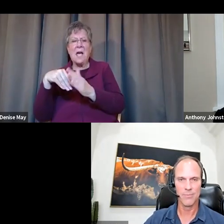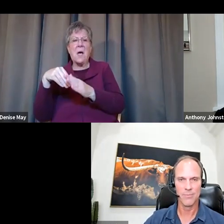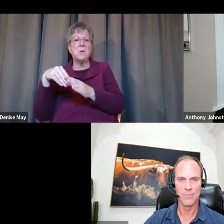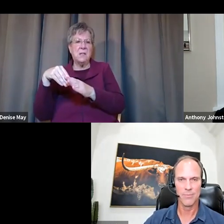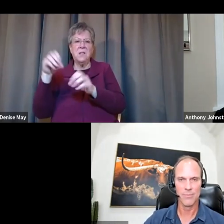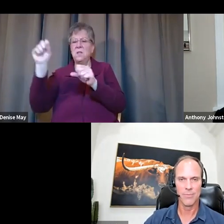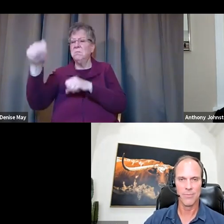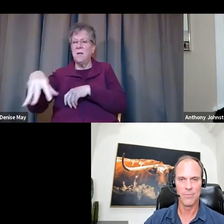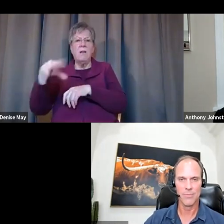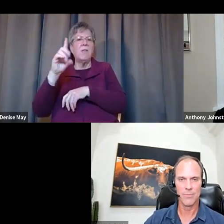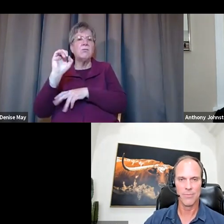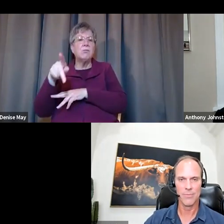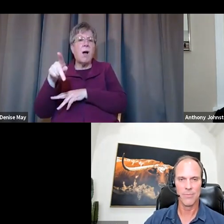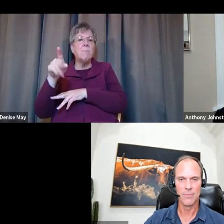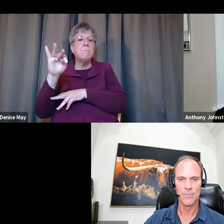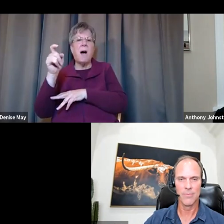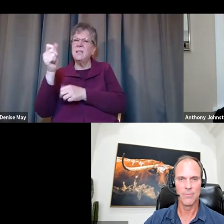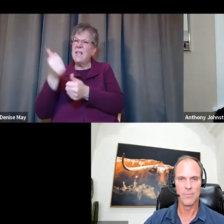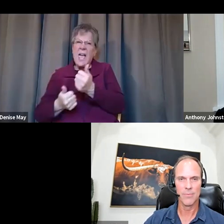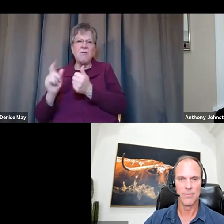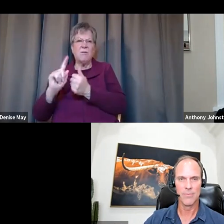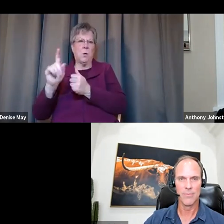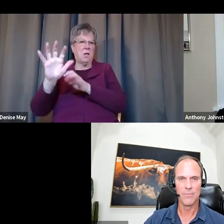there's drop boxes everywhere. And so